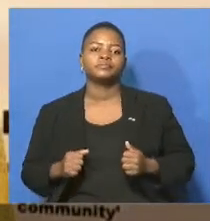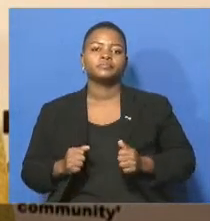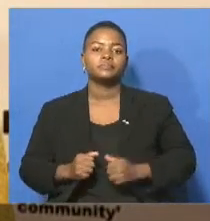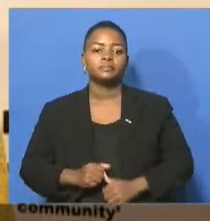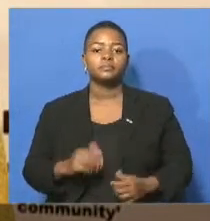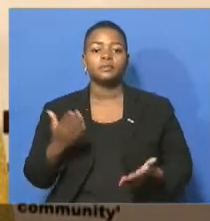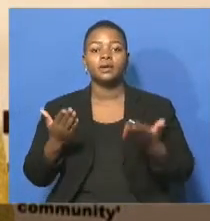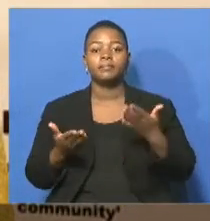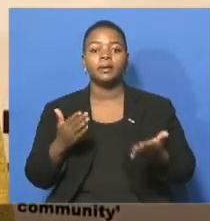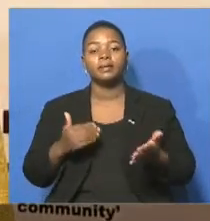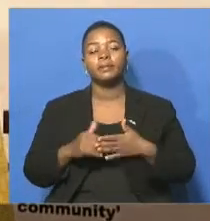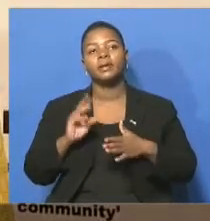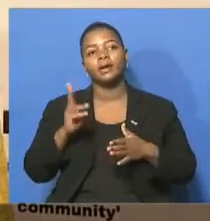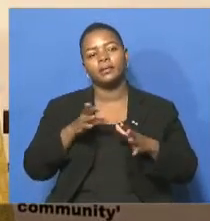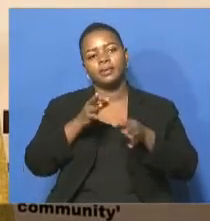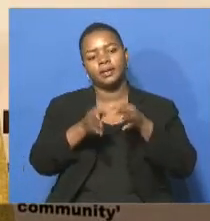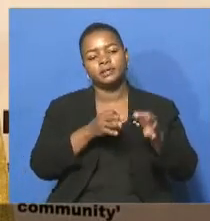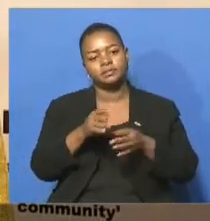for instance,